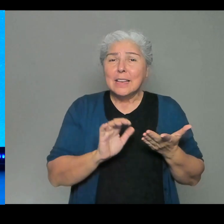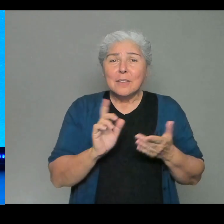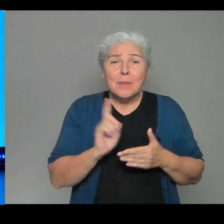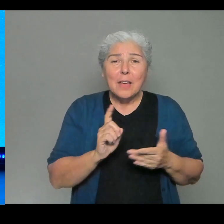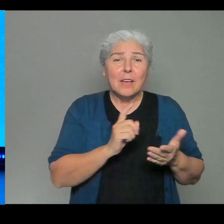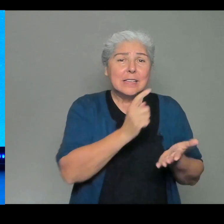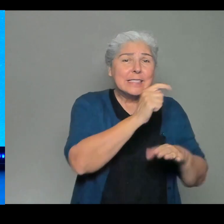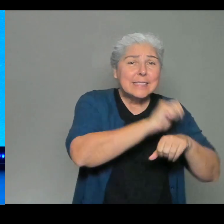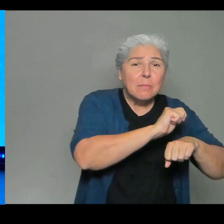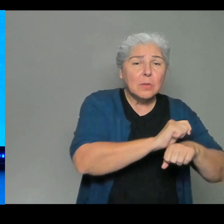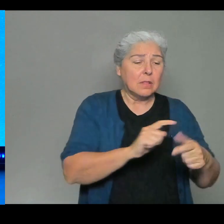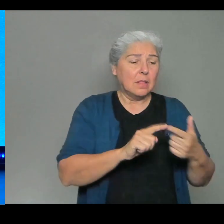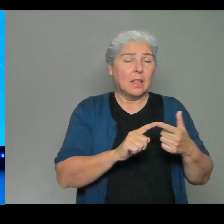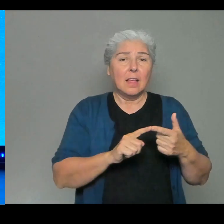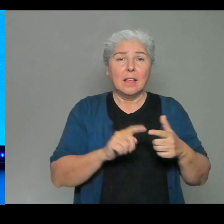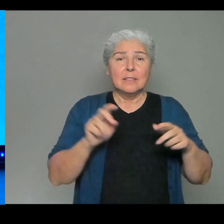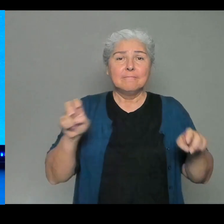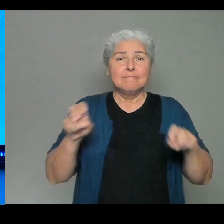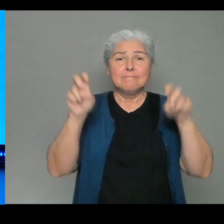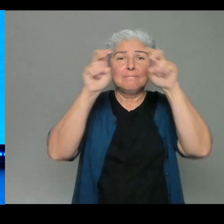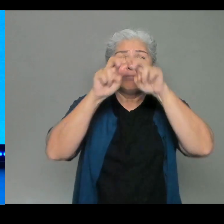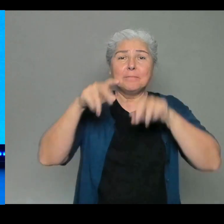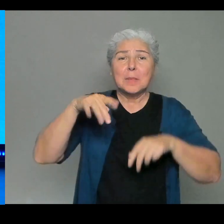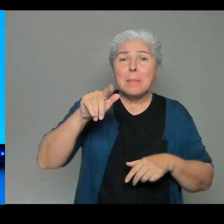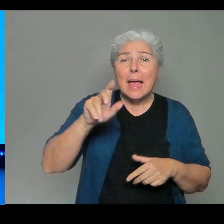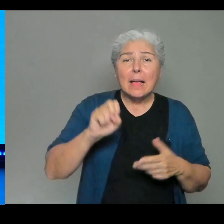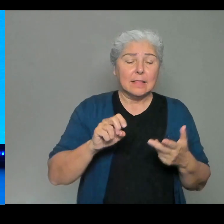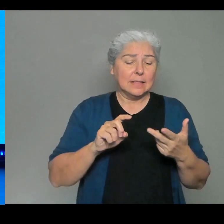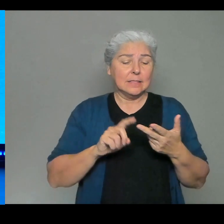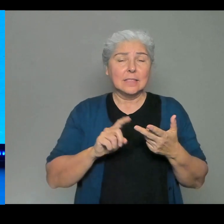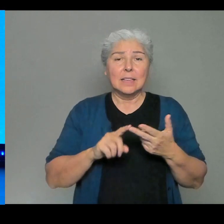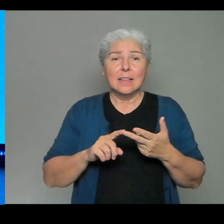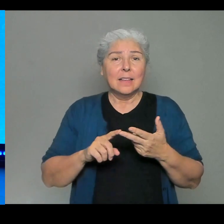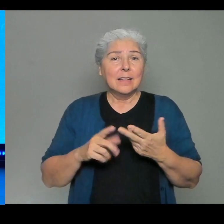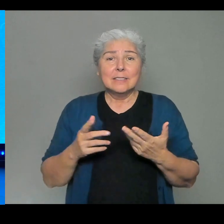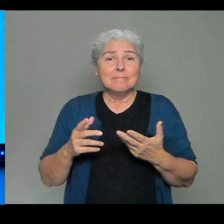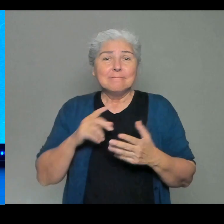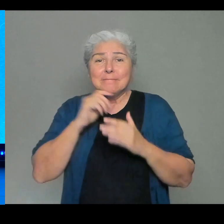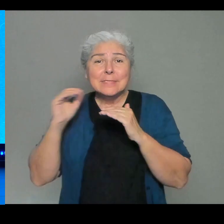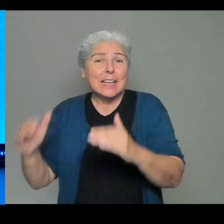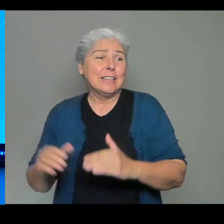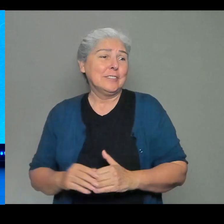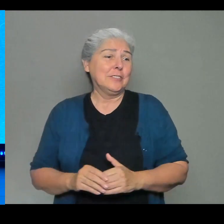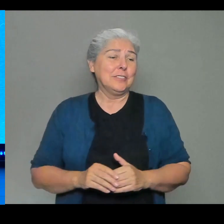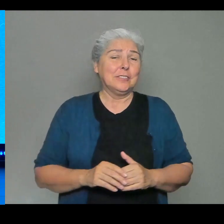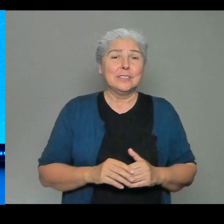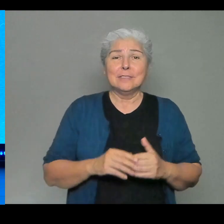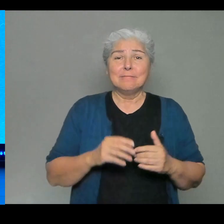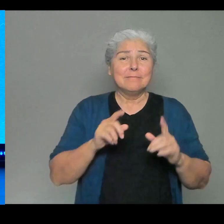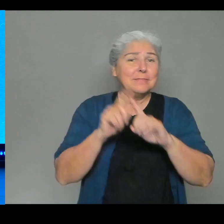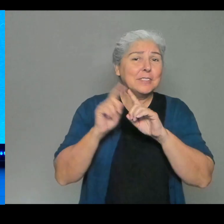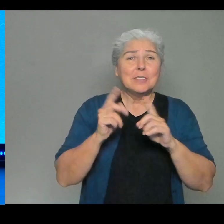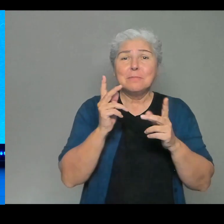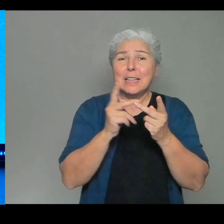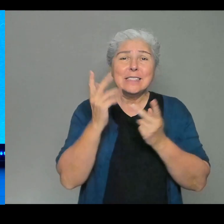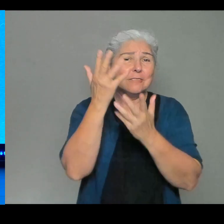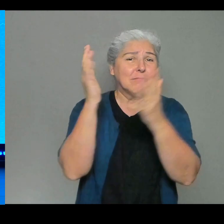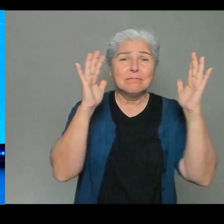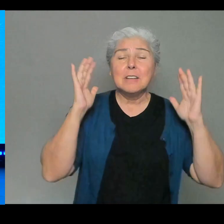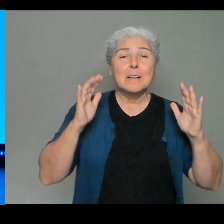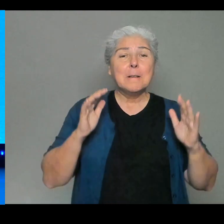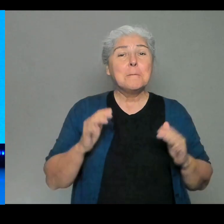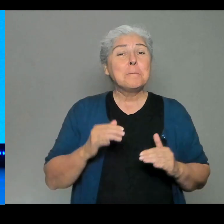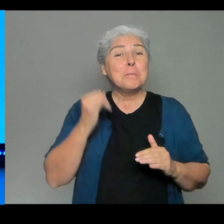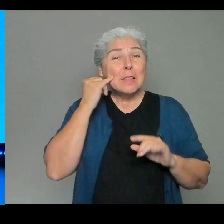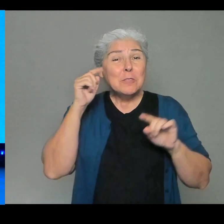in palaces, he wrote some in prison, he wrote some through people out in the wilderness. He wrote this book and put all this together with all